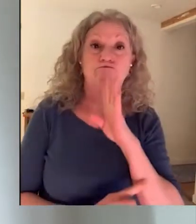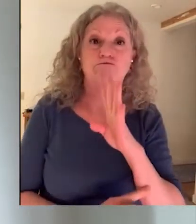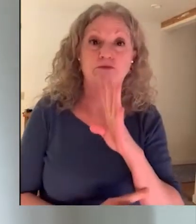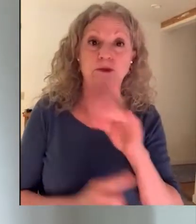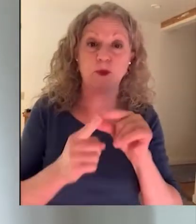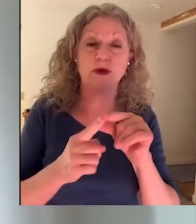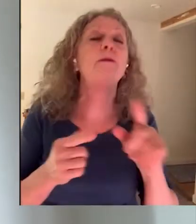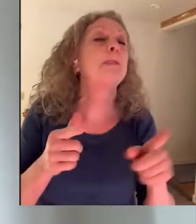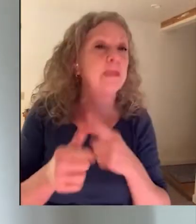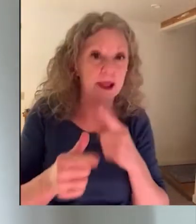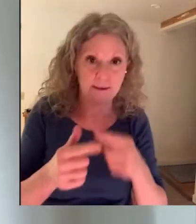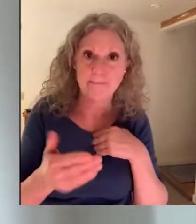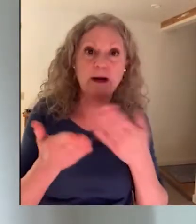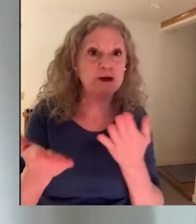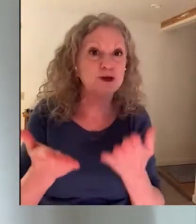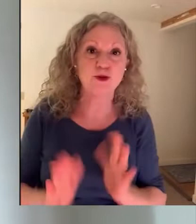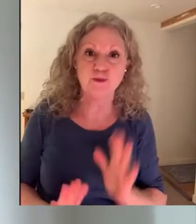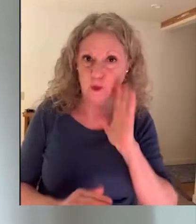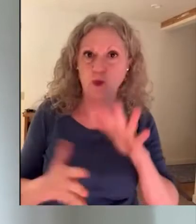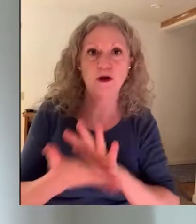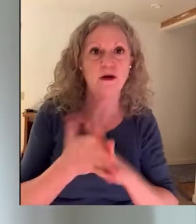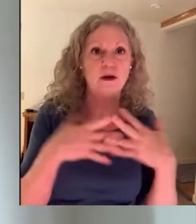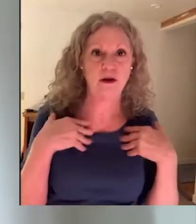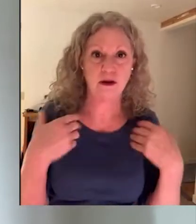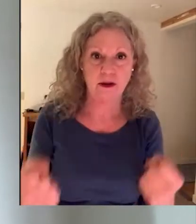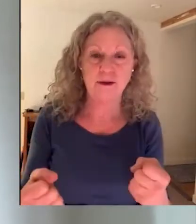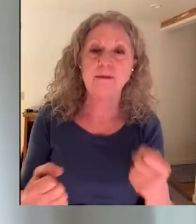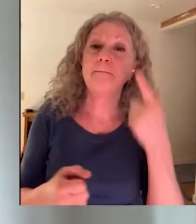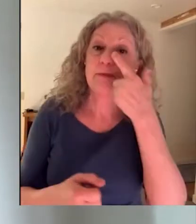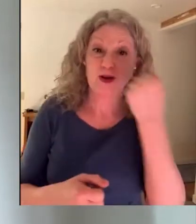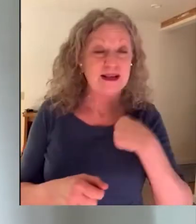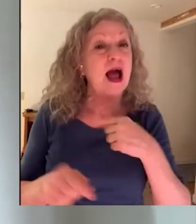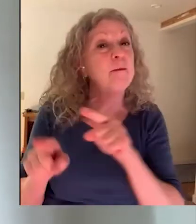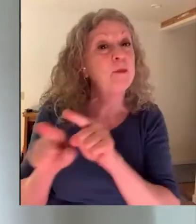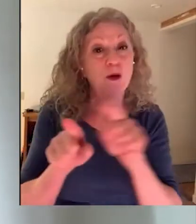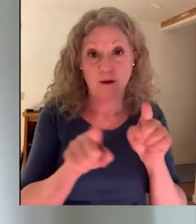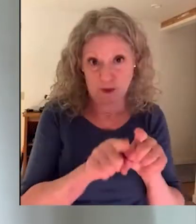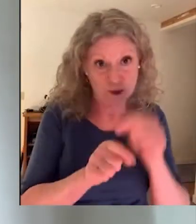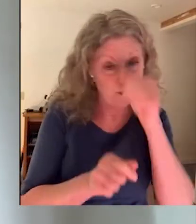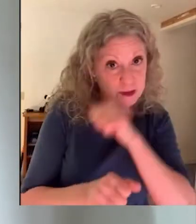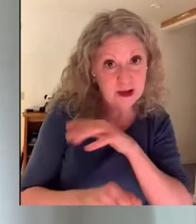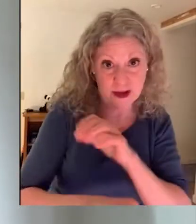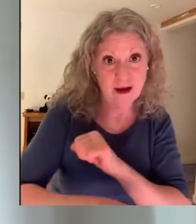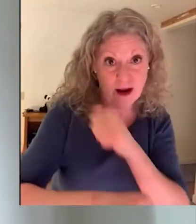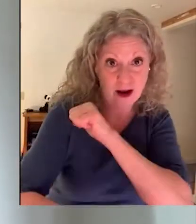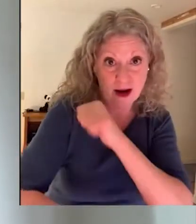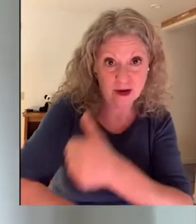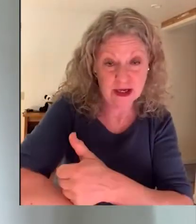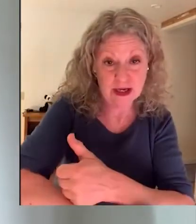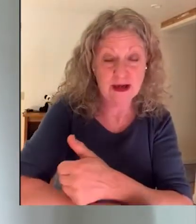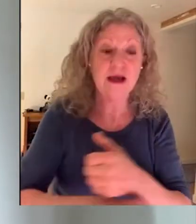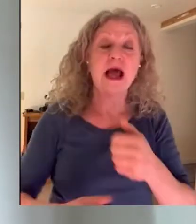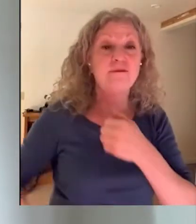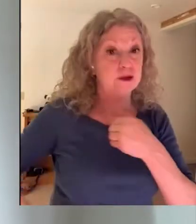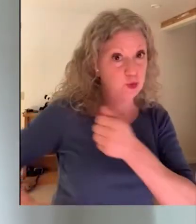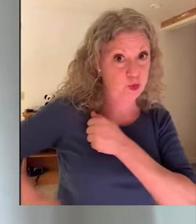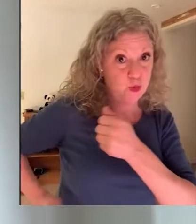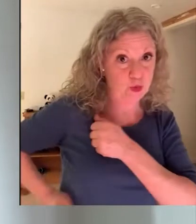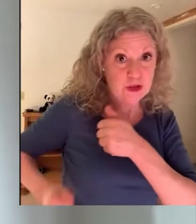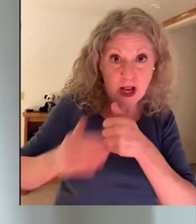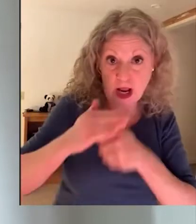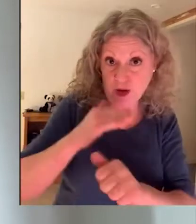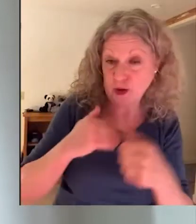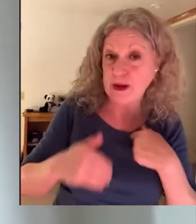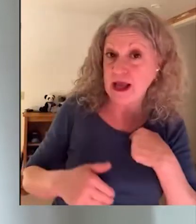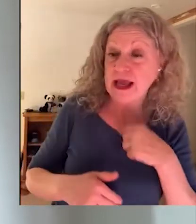will be healed. For I also am a man under authority, with soldiers under me. And I say to one,